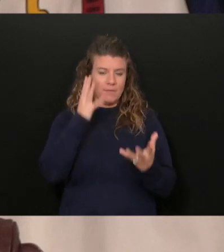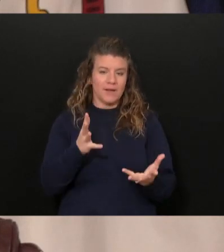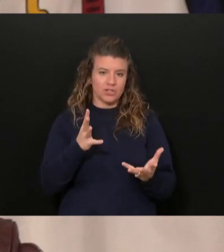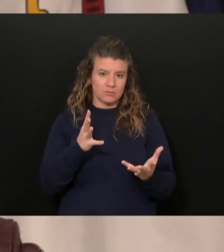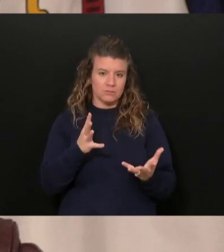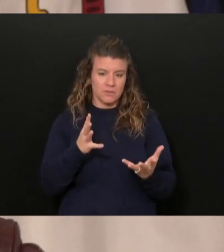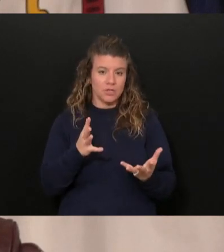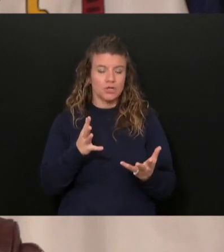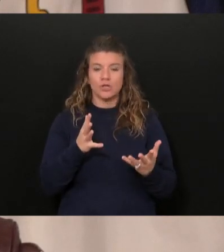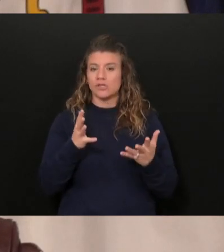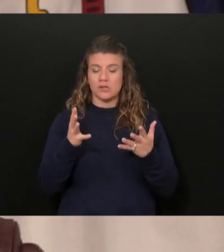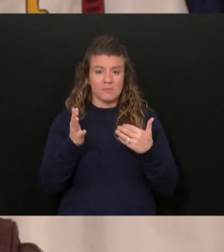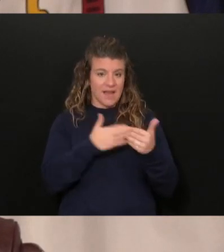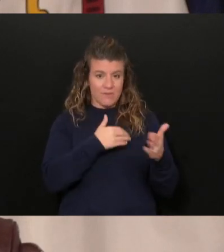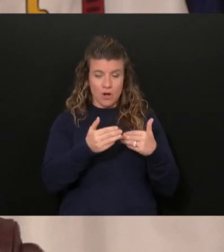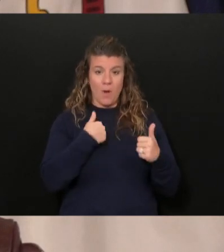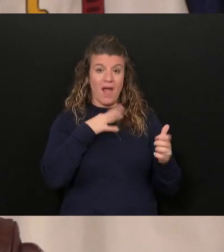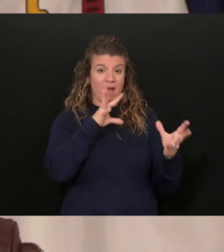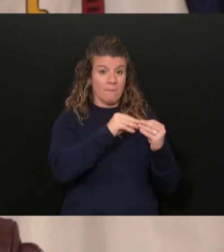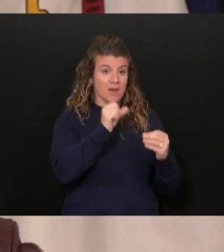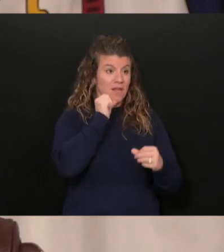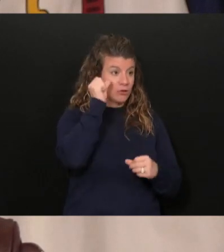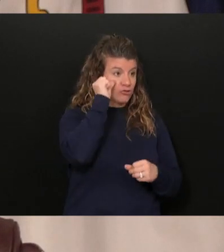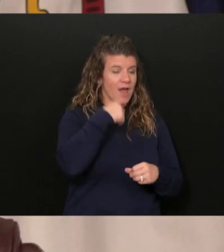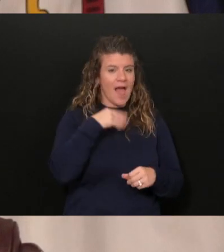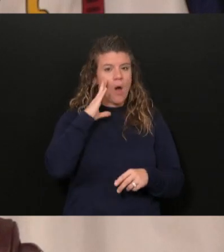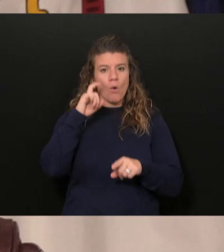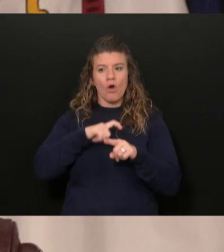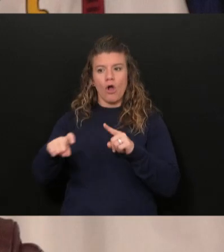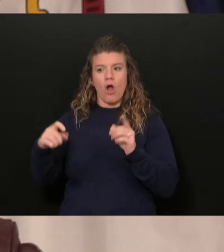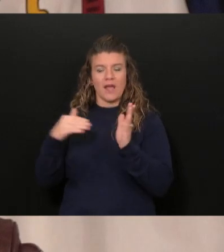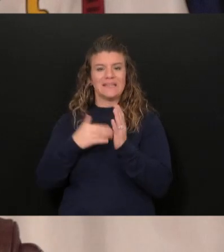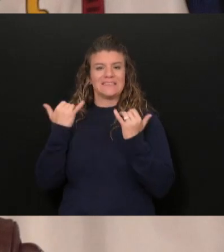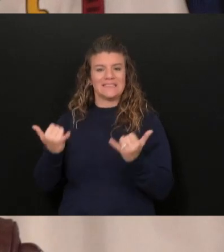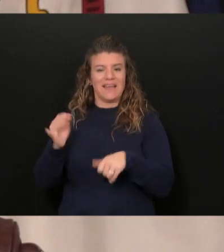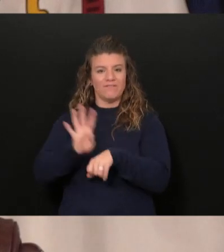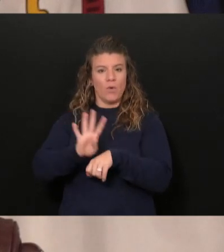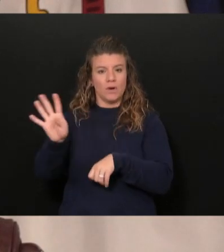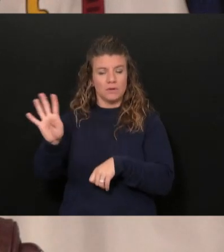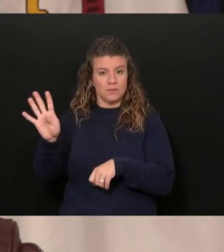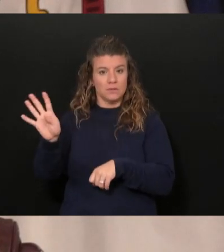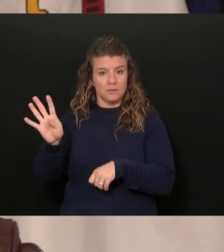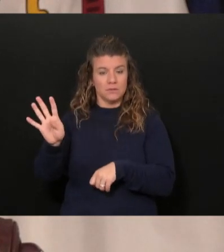so even though we met yesterday, I'm calling them back again today at 4 o'clock.